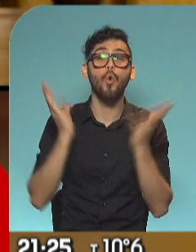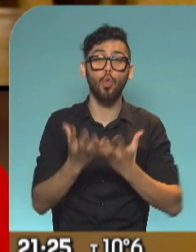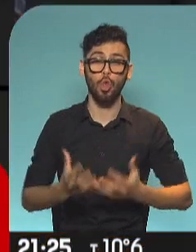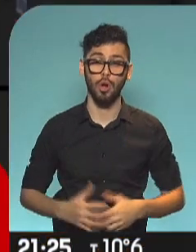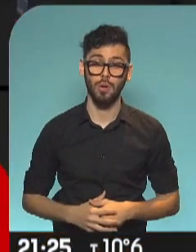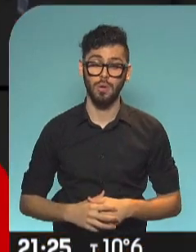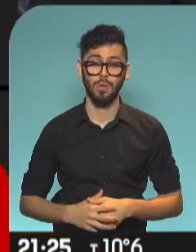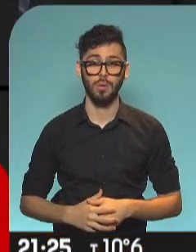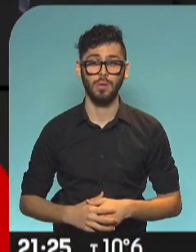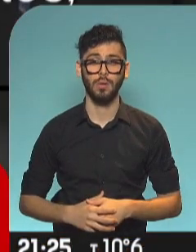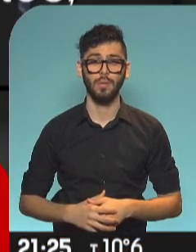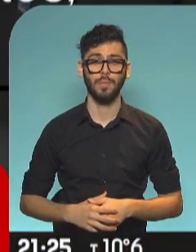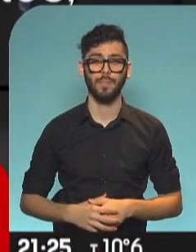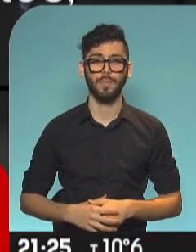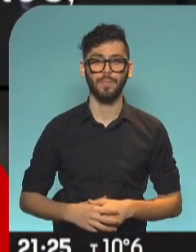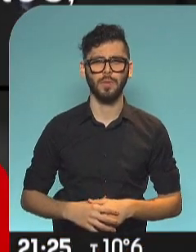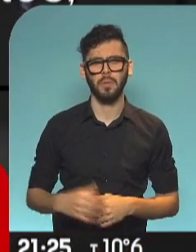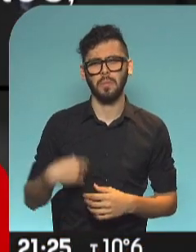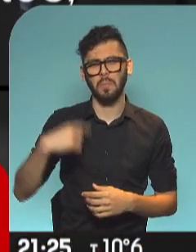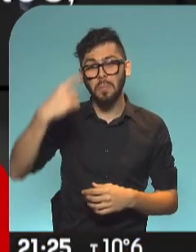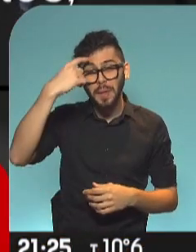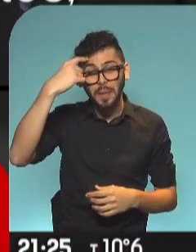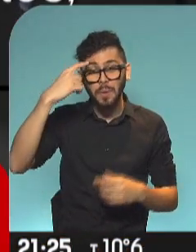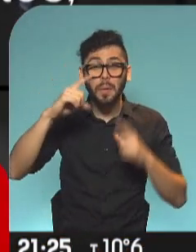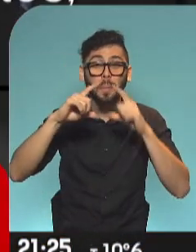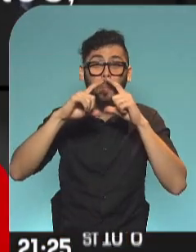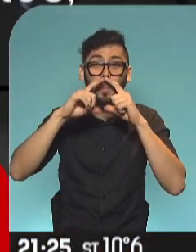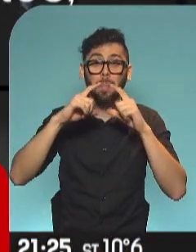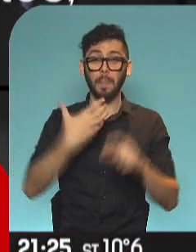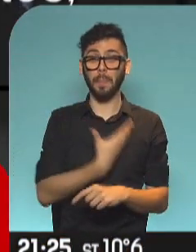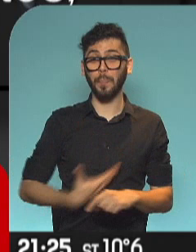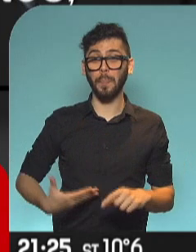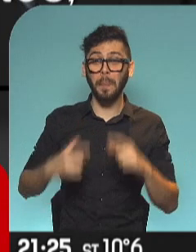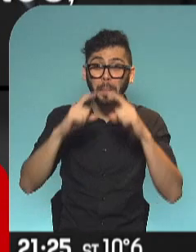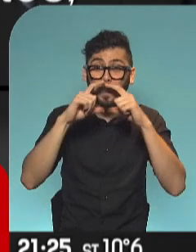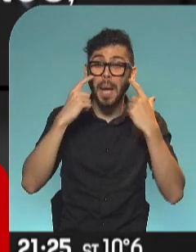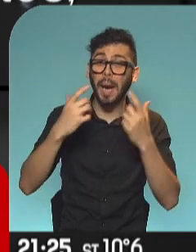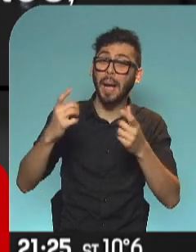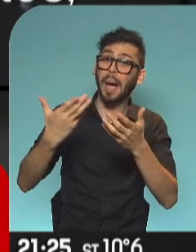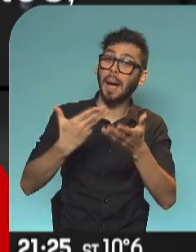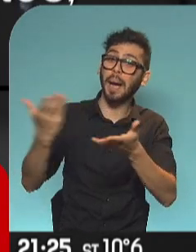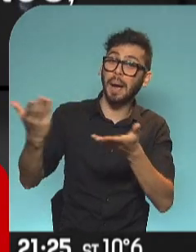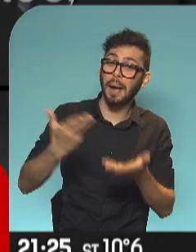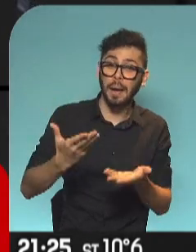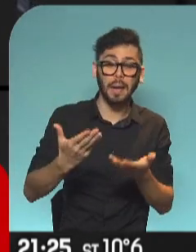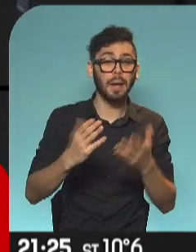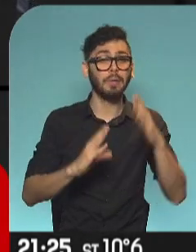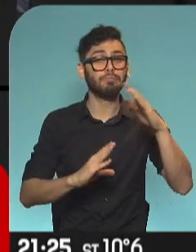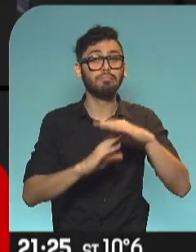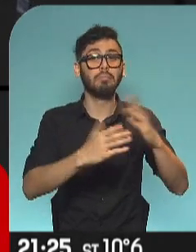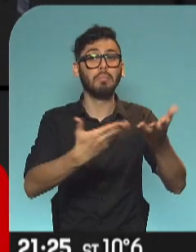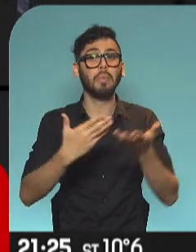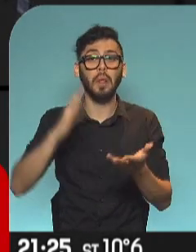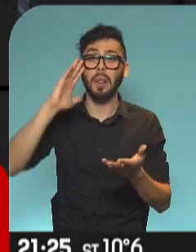world. I think wearing a face mask as I greet presidents, prime ministers,